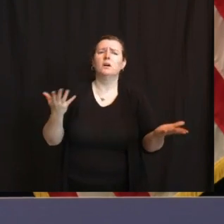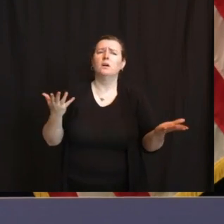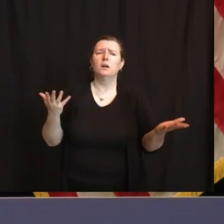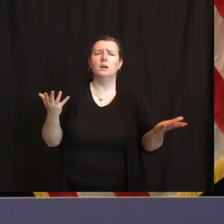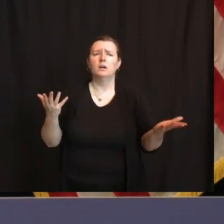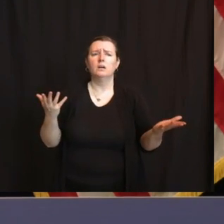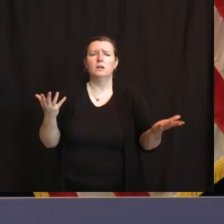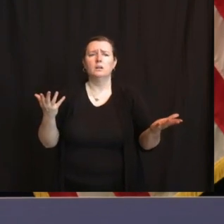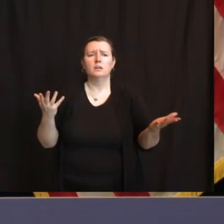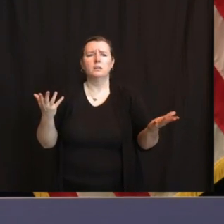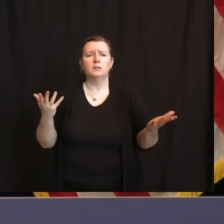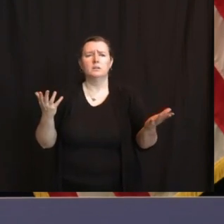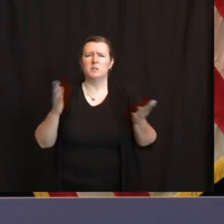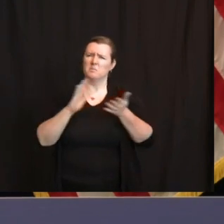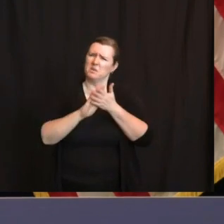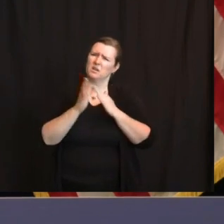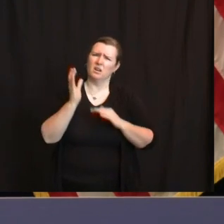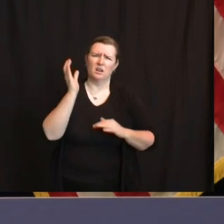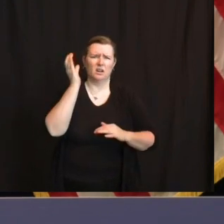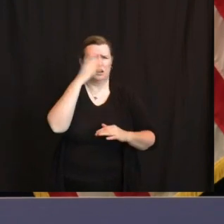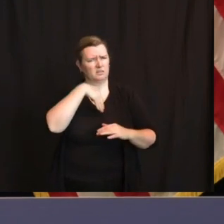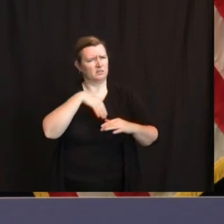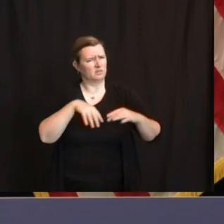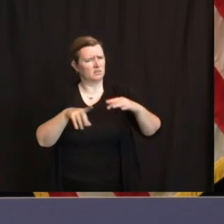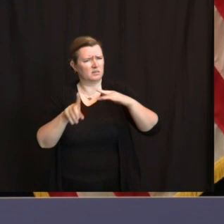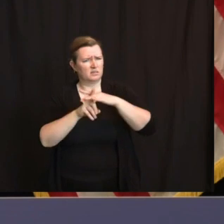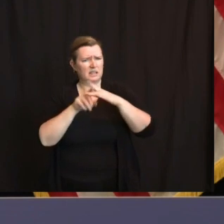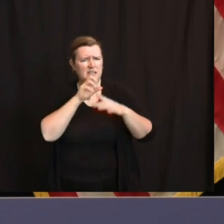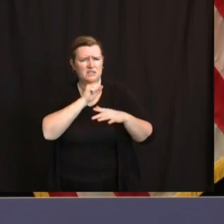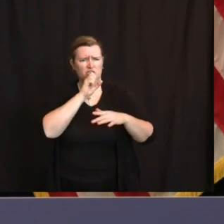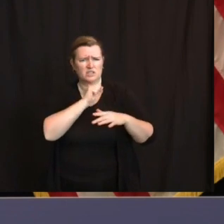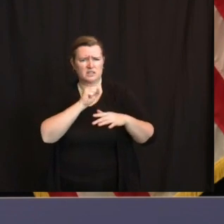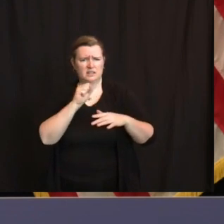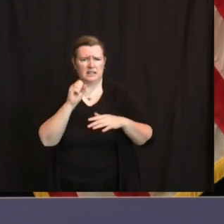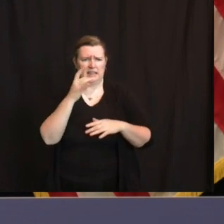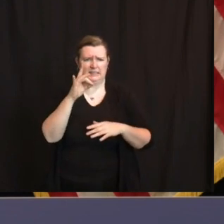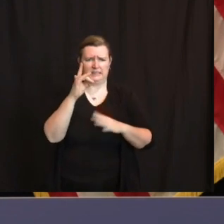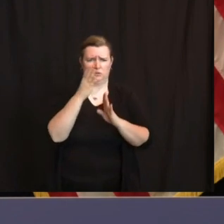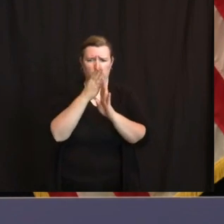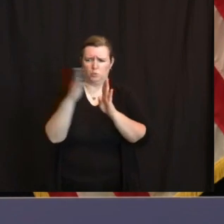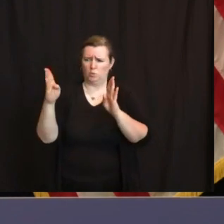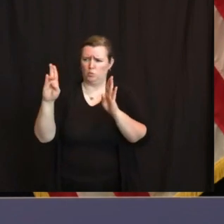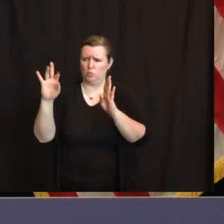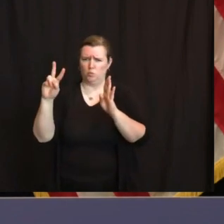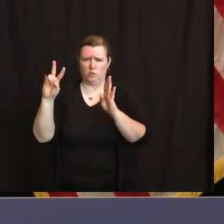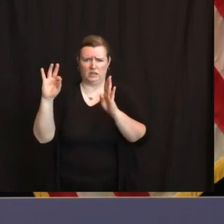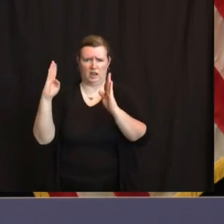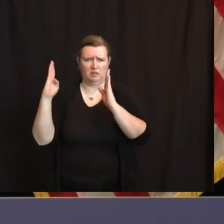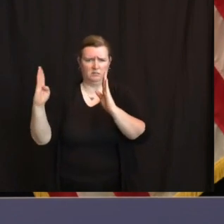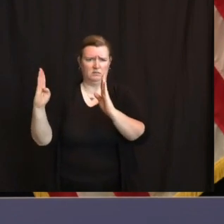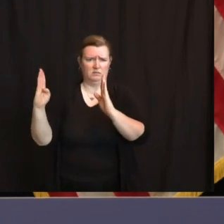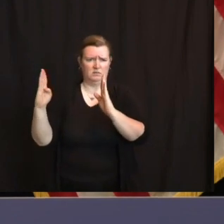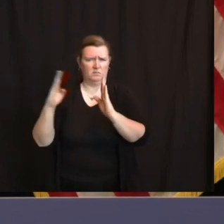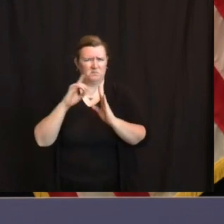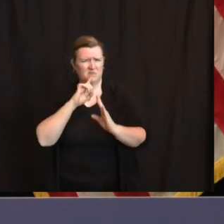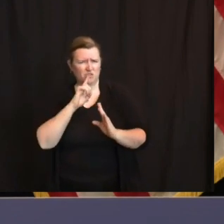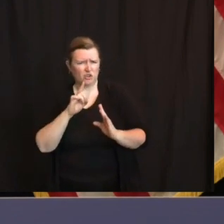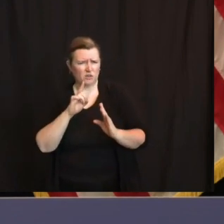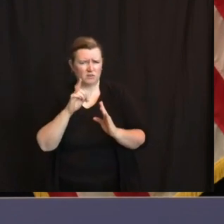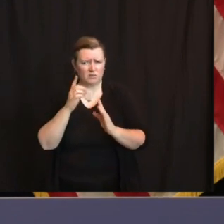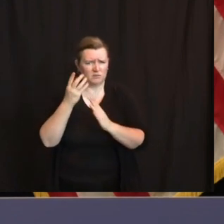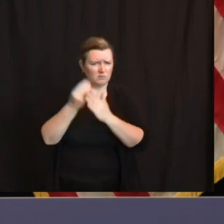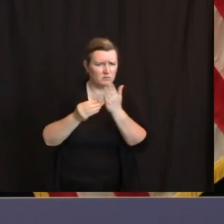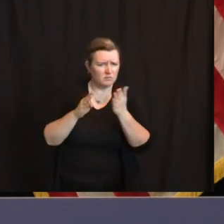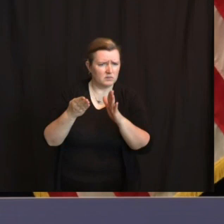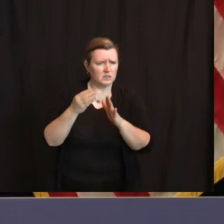an unusual reality, and when someone in that age range passes, we want to make sure folks hear about that. Again,